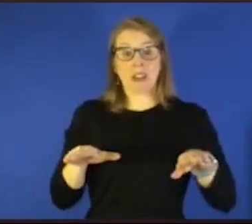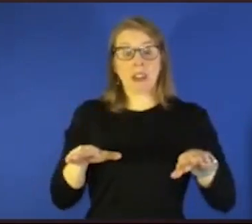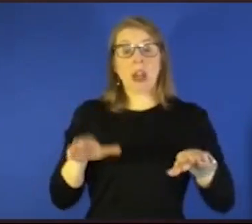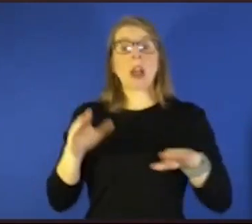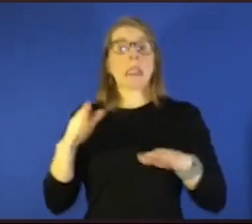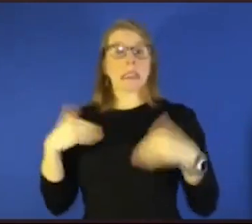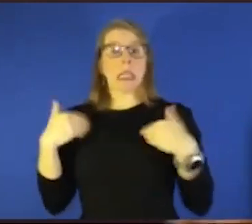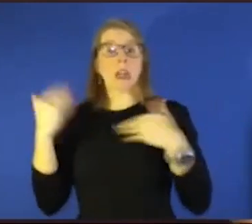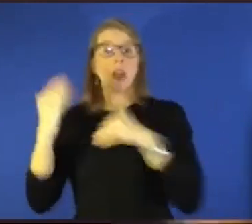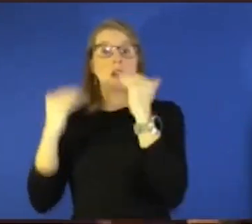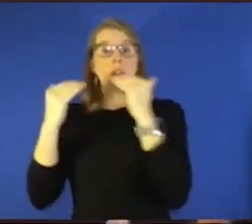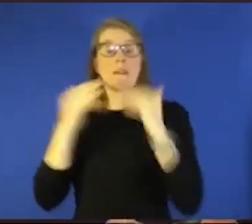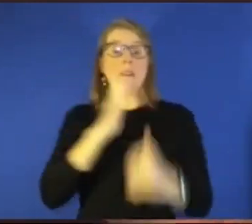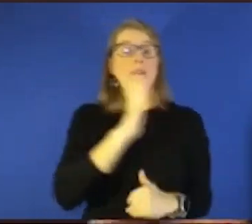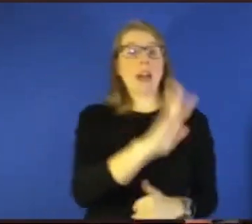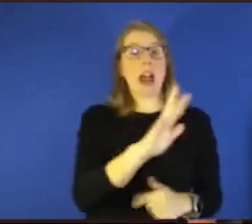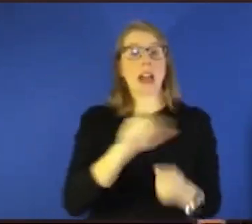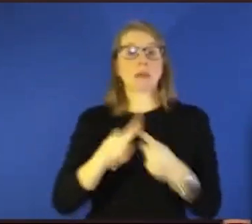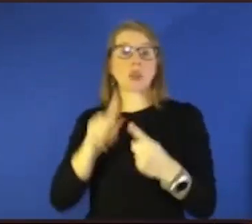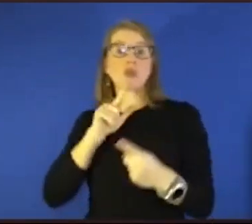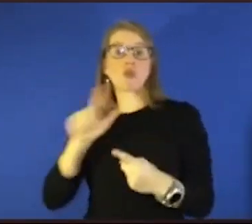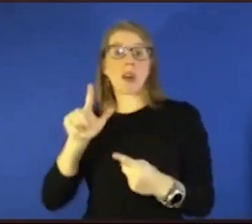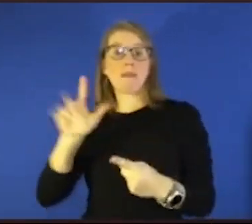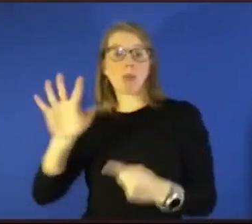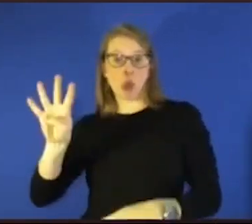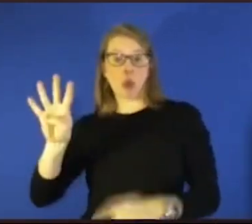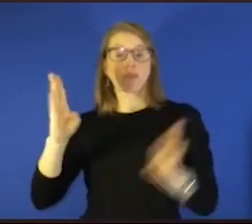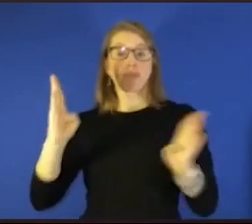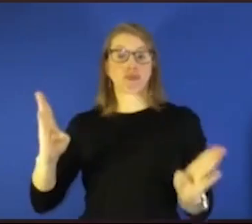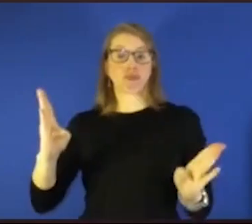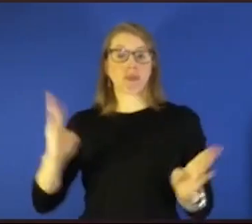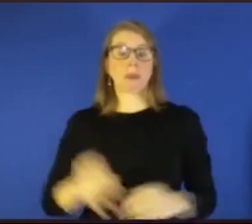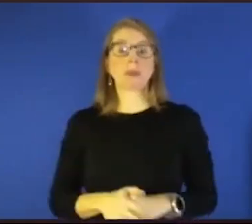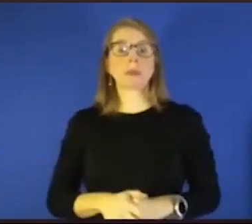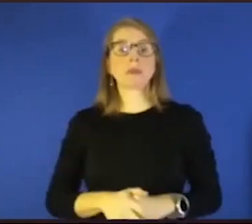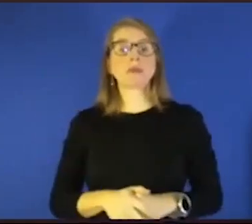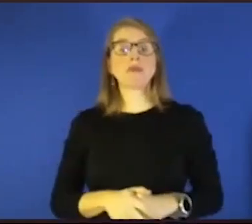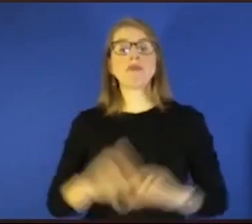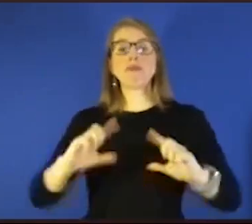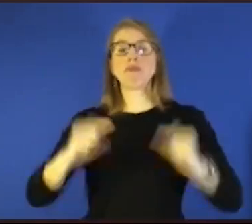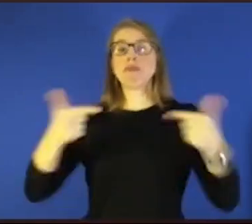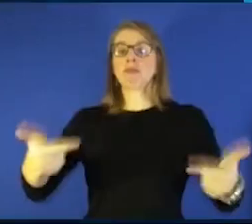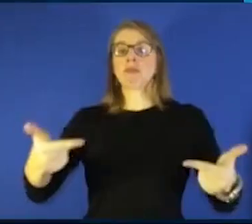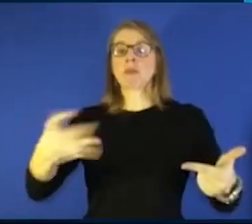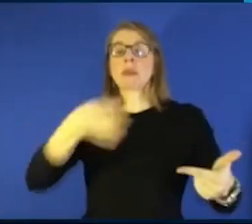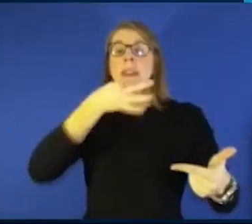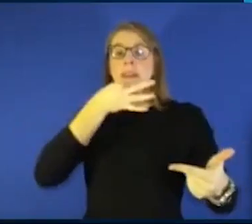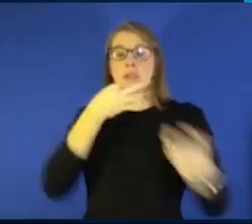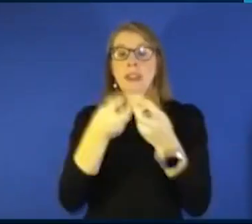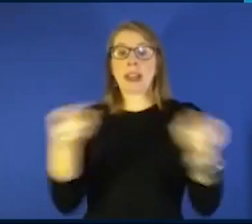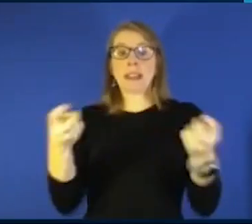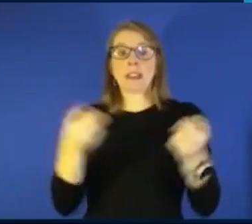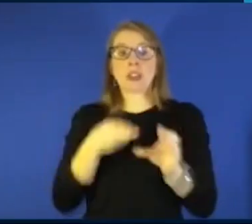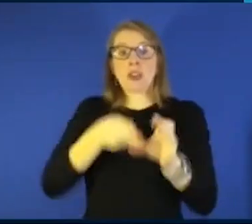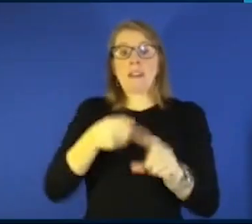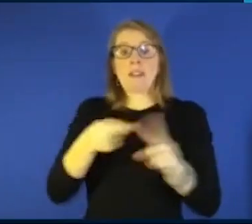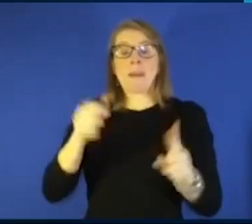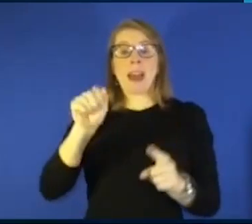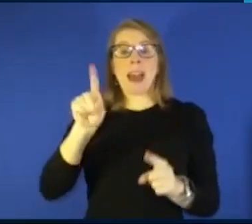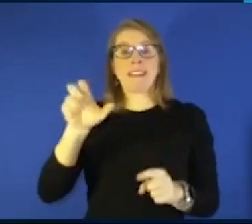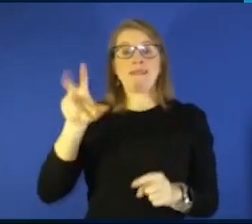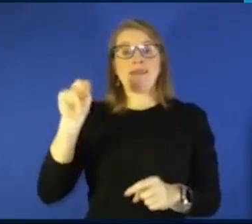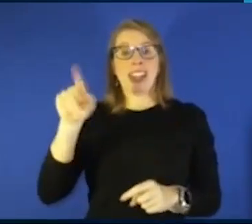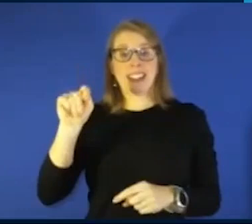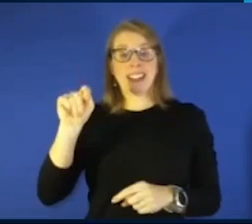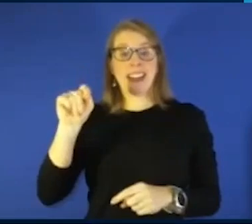adults ages 5 to 24 years old. So we want to turn to our expert guest now. Joining us from Advent Health is Dr. Lisa